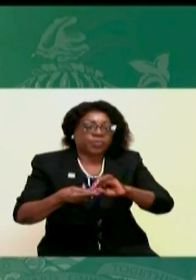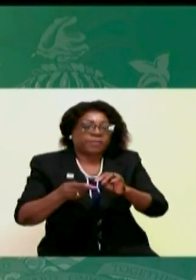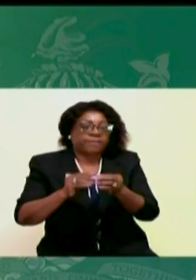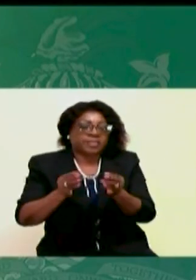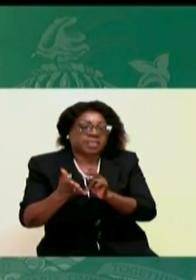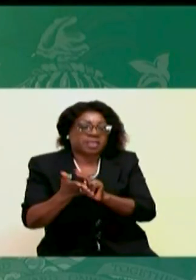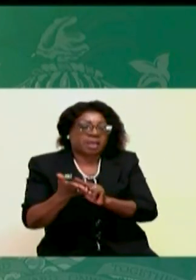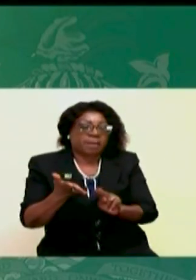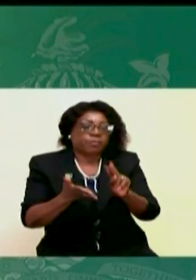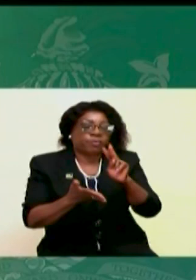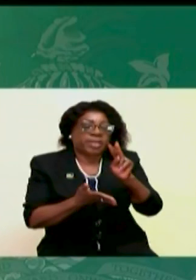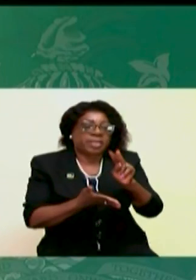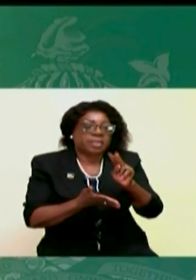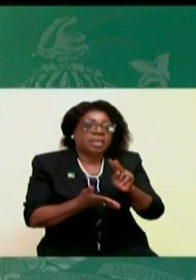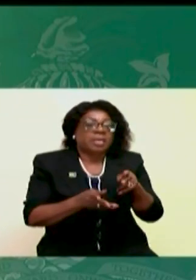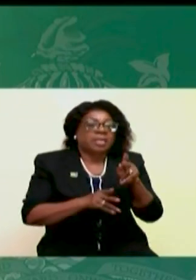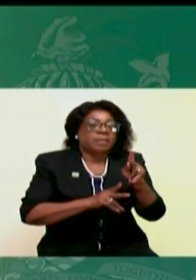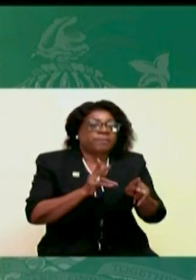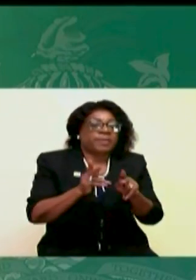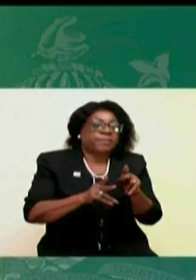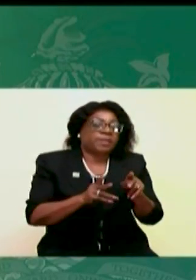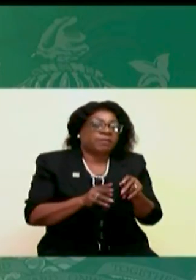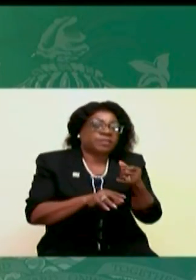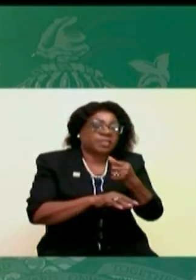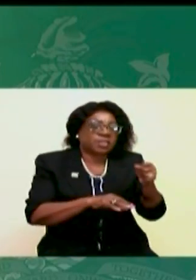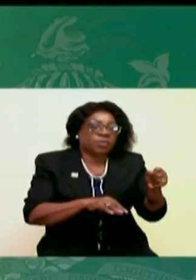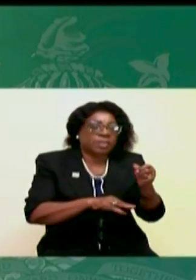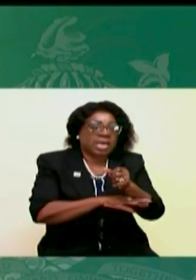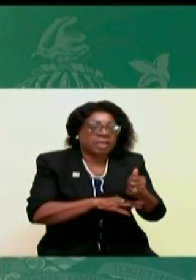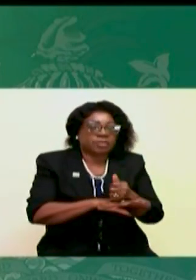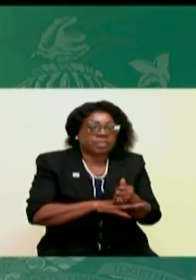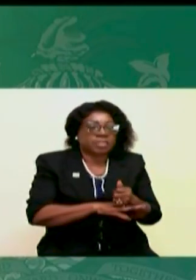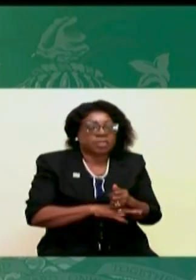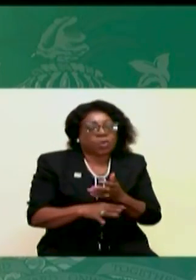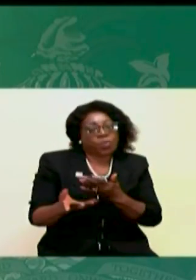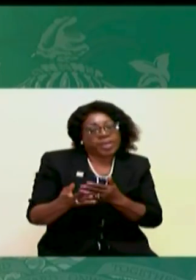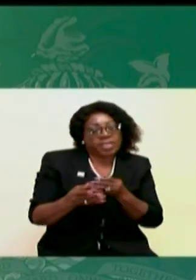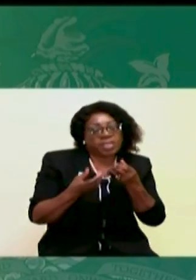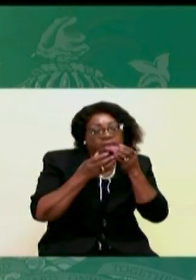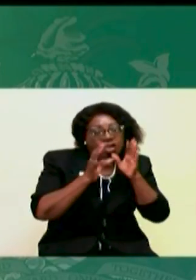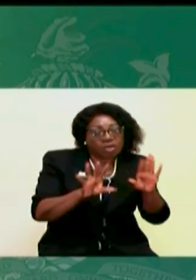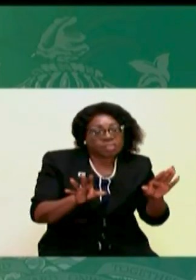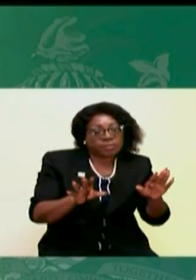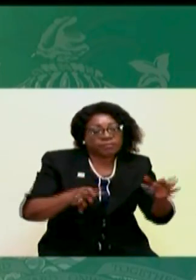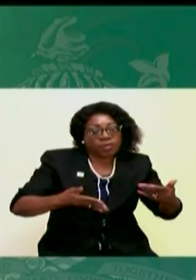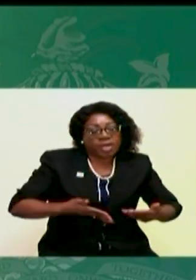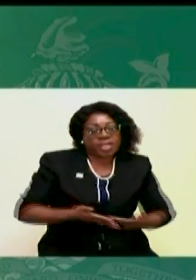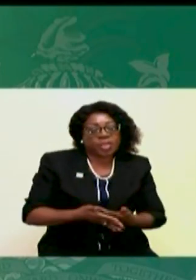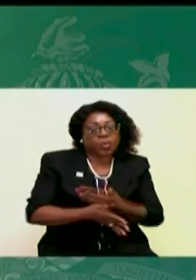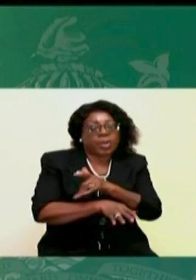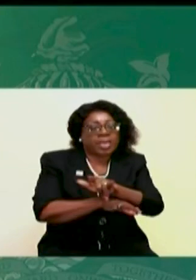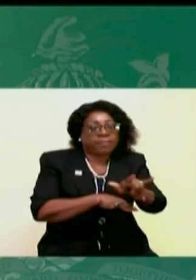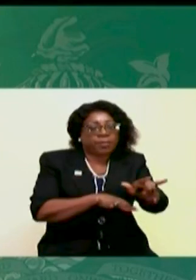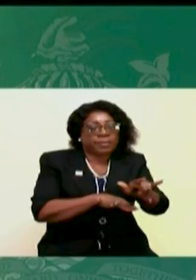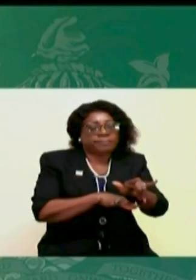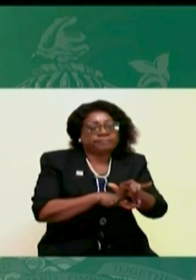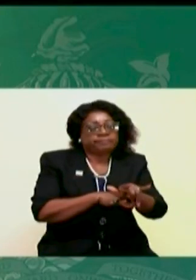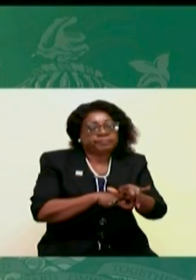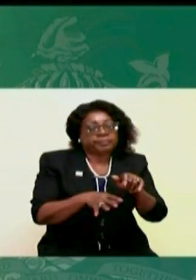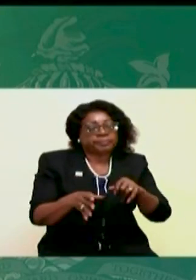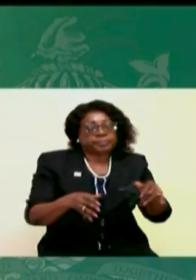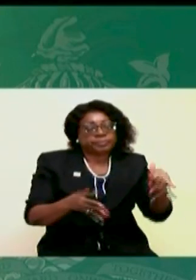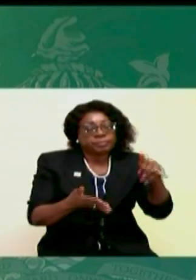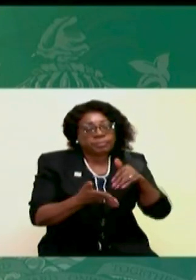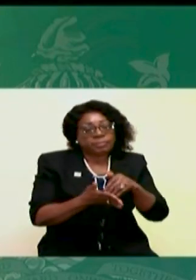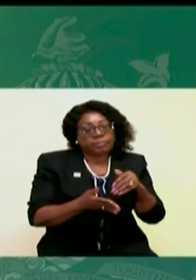The people of South Andres await the announcement for a new and upgraded airport facility. Madam Speaker, in addition to